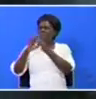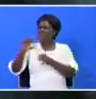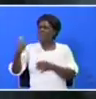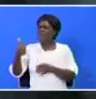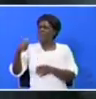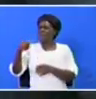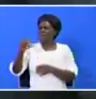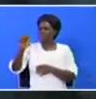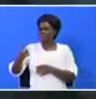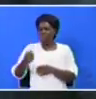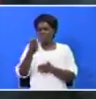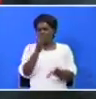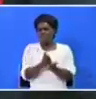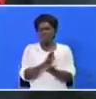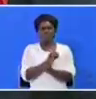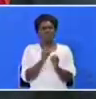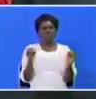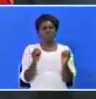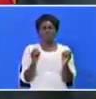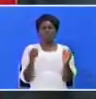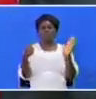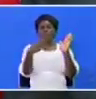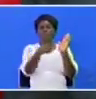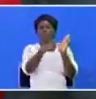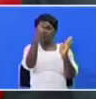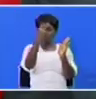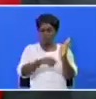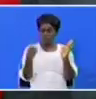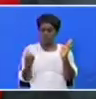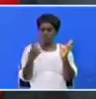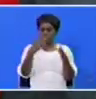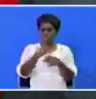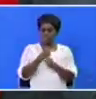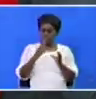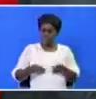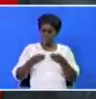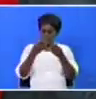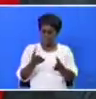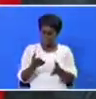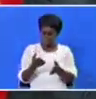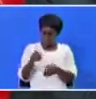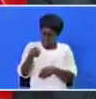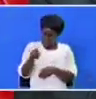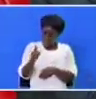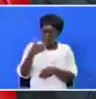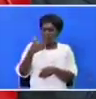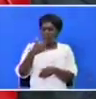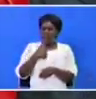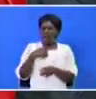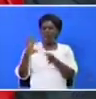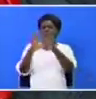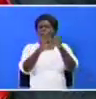he wants to is neither factual. Here nor there. It is factual. The point is, the only entity that was awarded is an entity that has been shown to have an